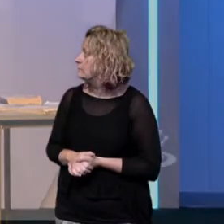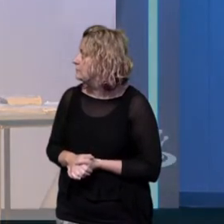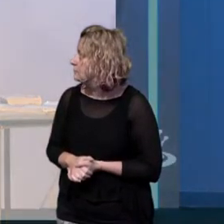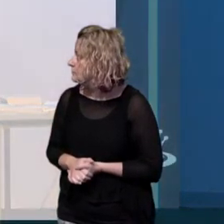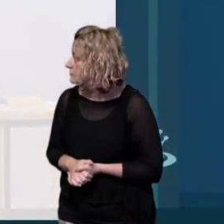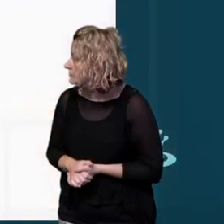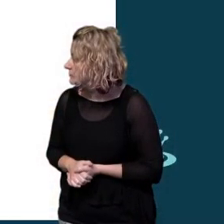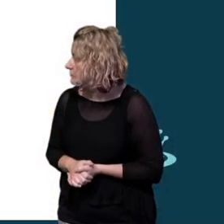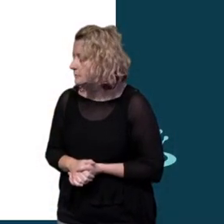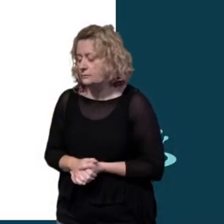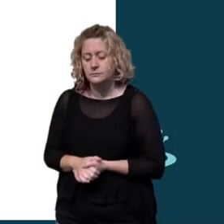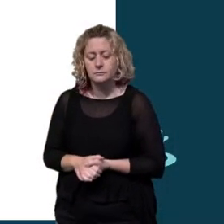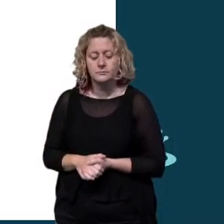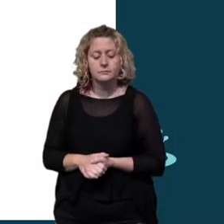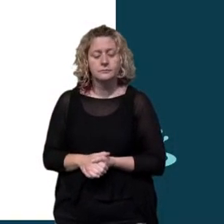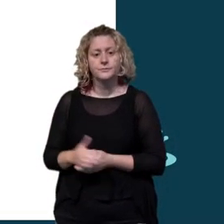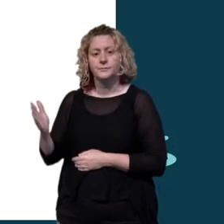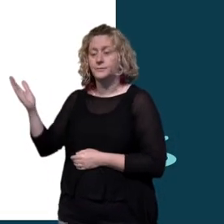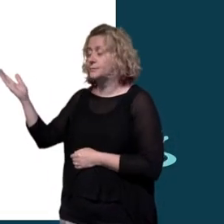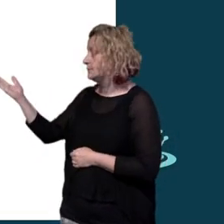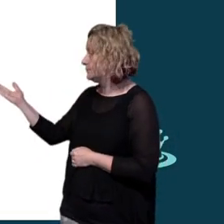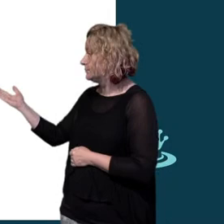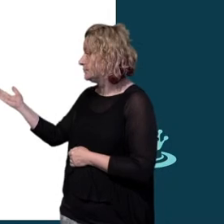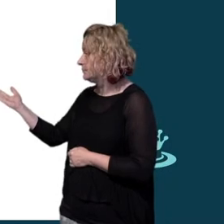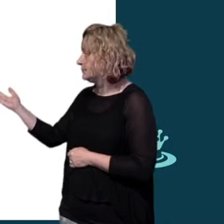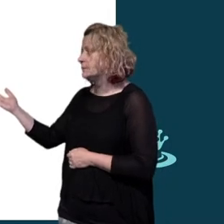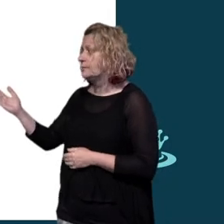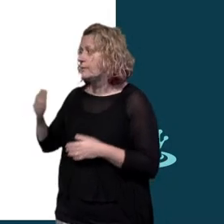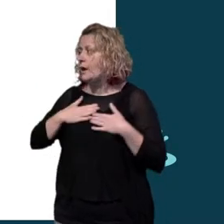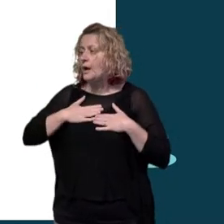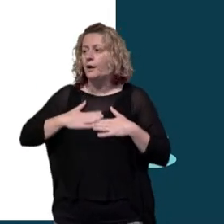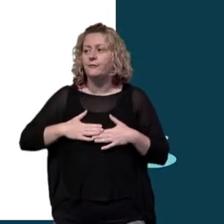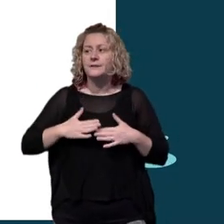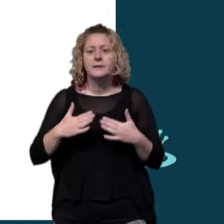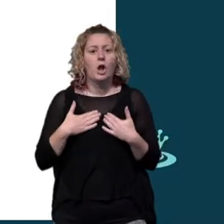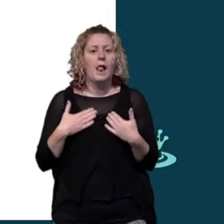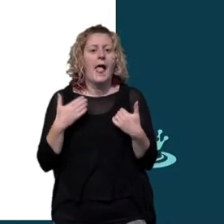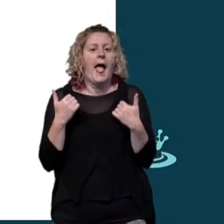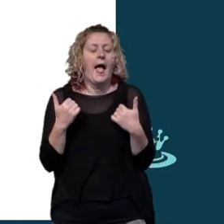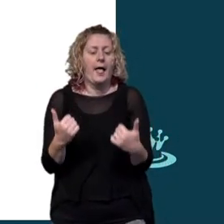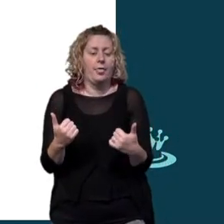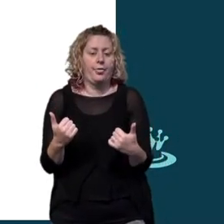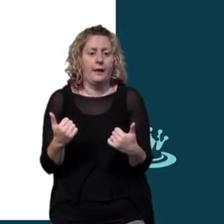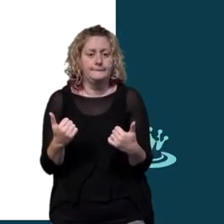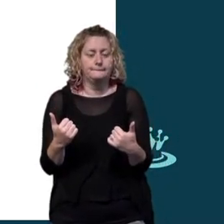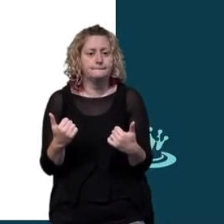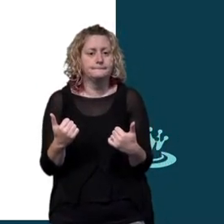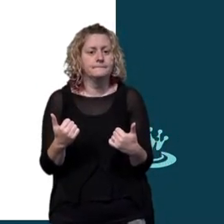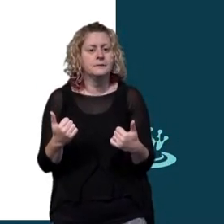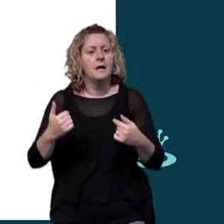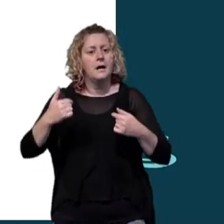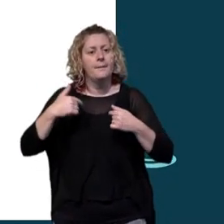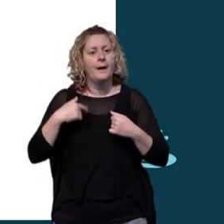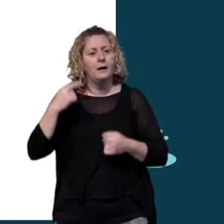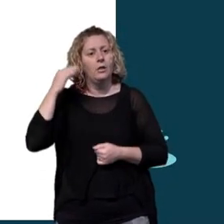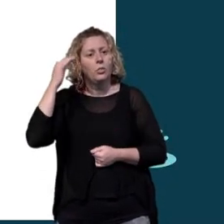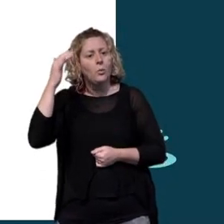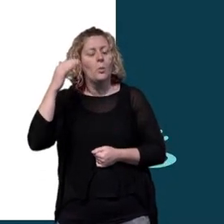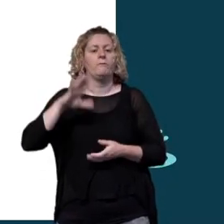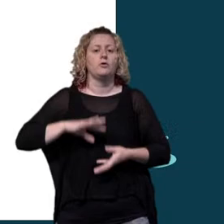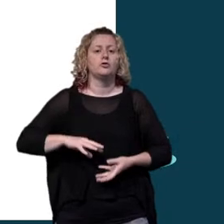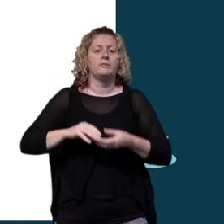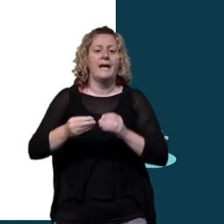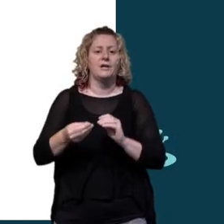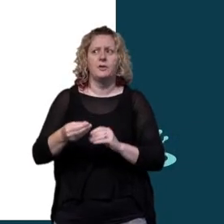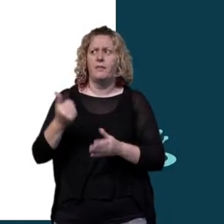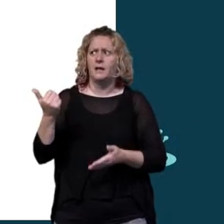I've just got to watch it here. Now, the other thing on physical health is my doctrine of creation. which is why coming to Keswick is so great. The